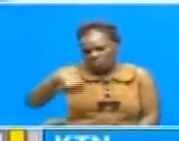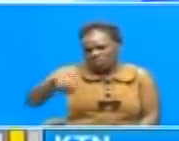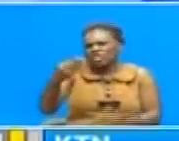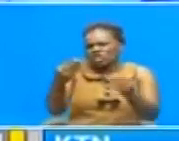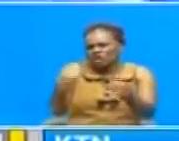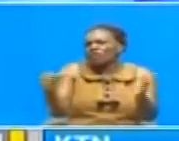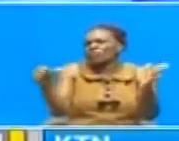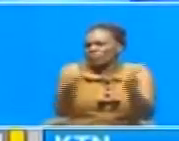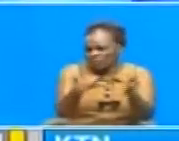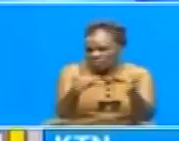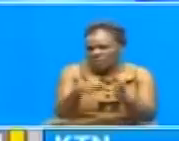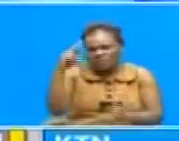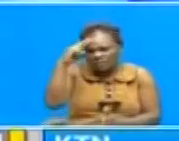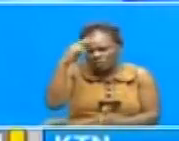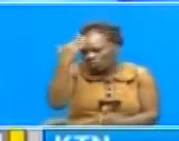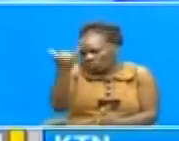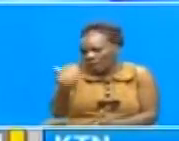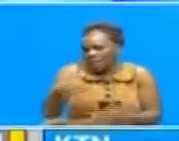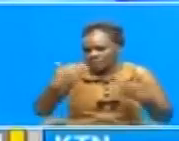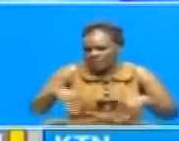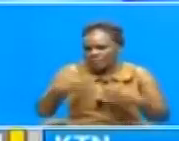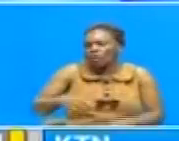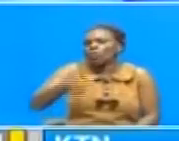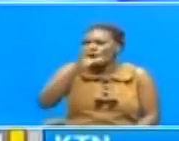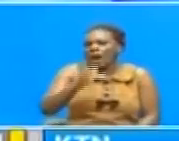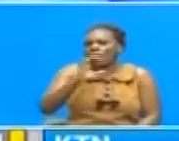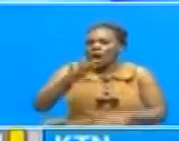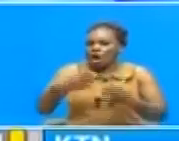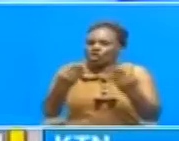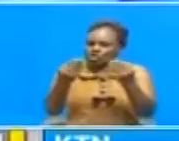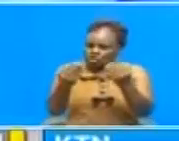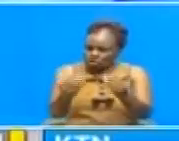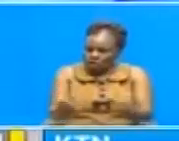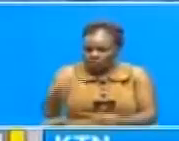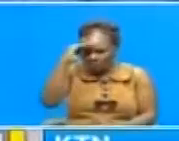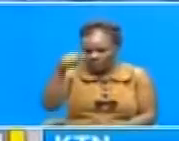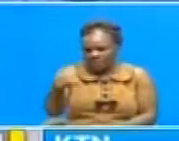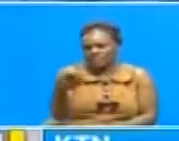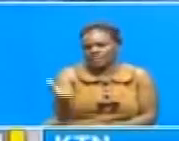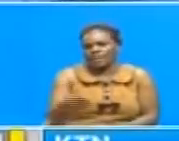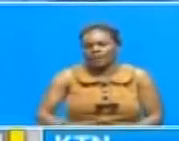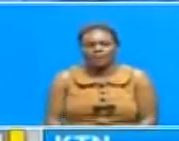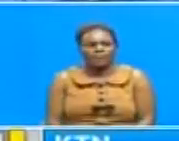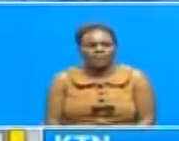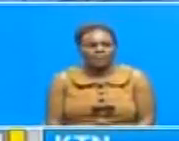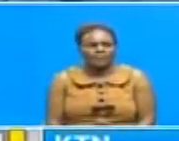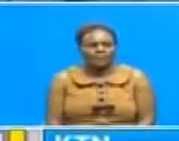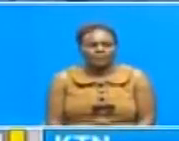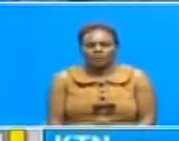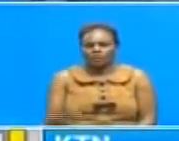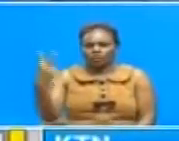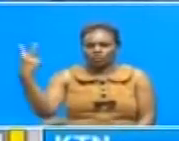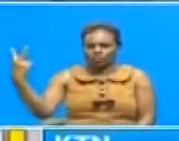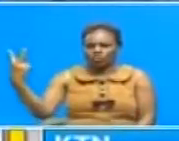tackling the reason why people drink the way they do, or are we just tackling the fact that alcohol is available? Let's do two things.